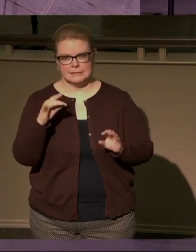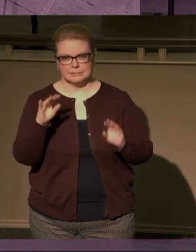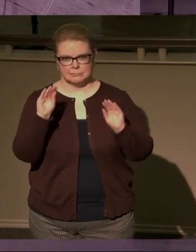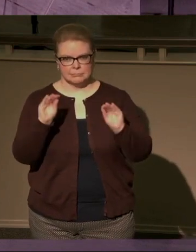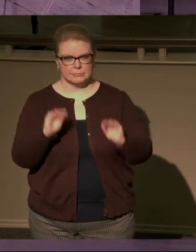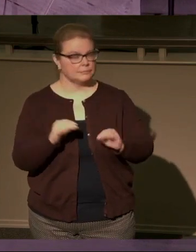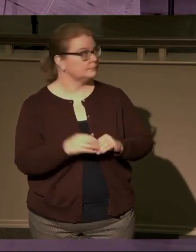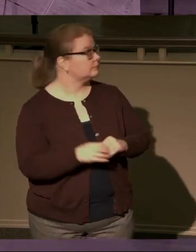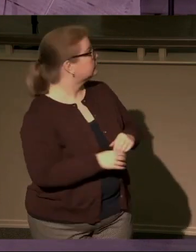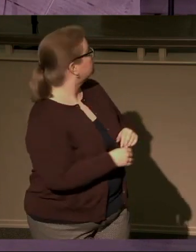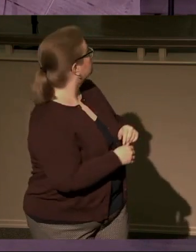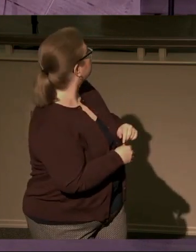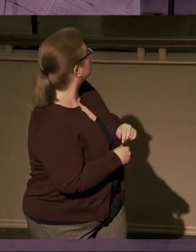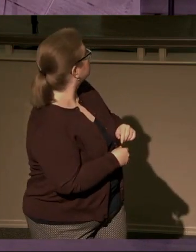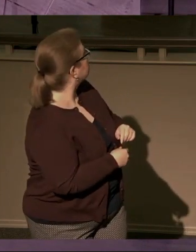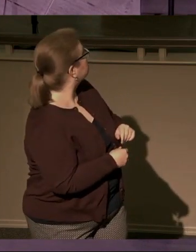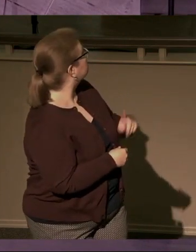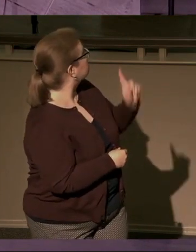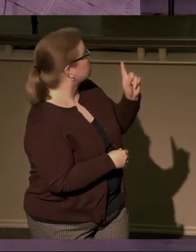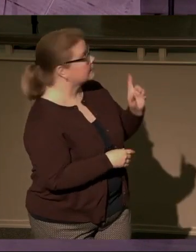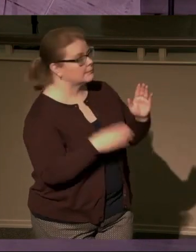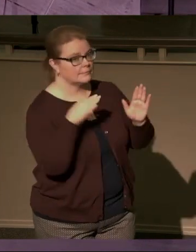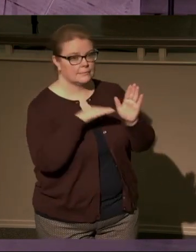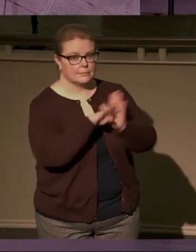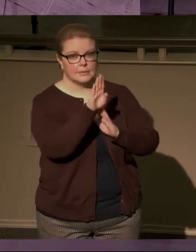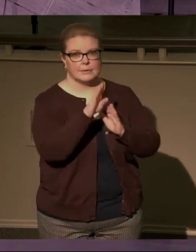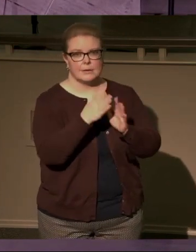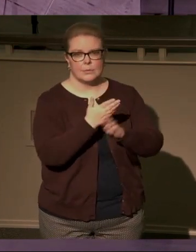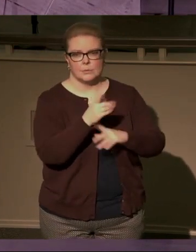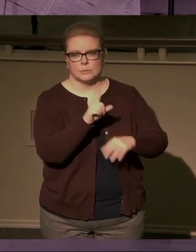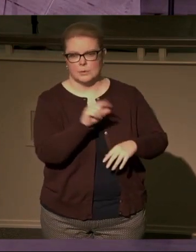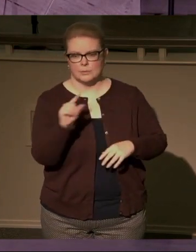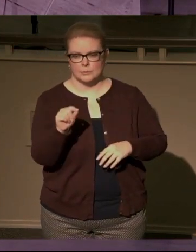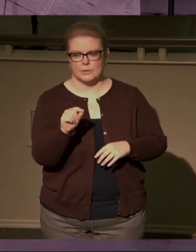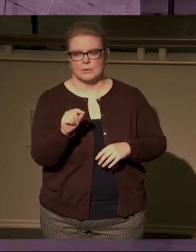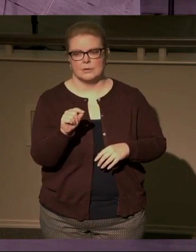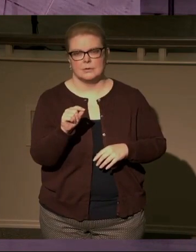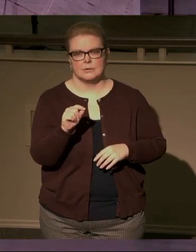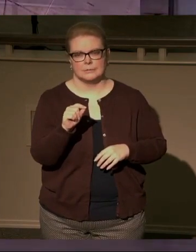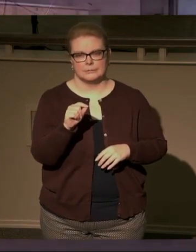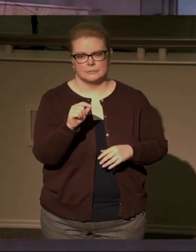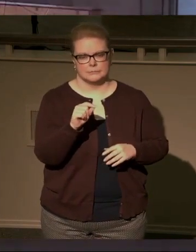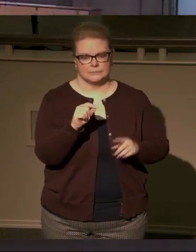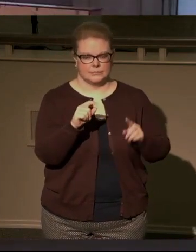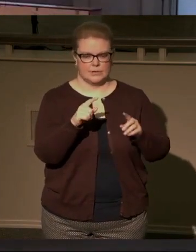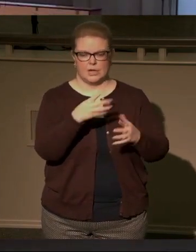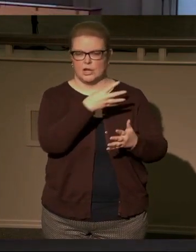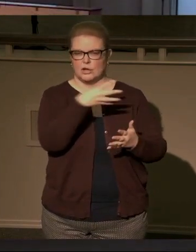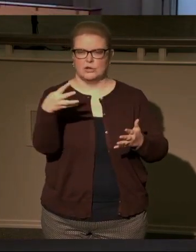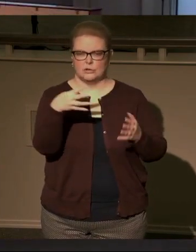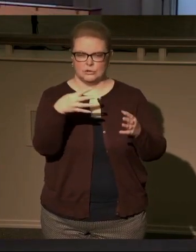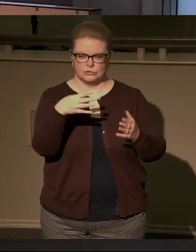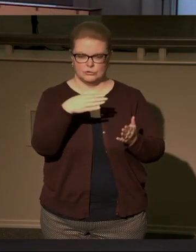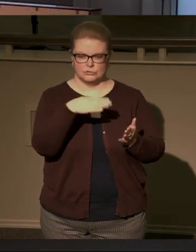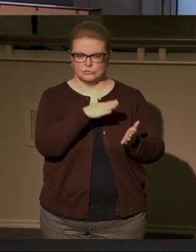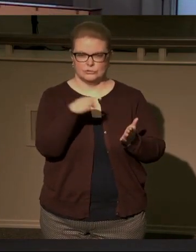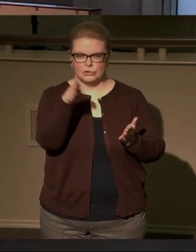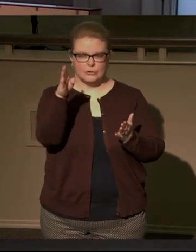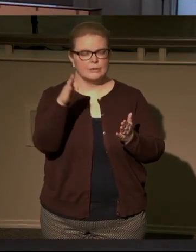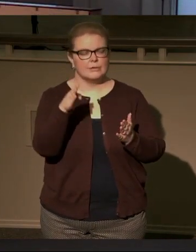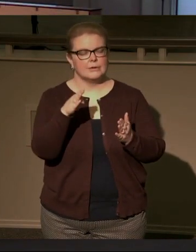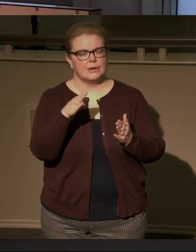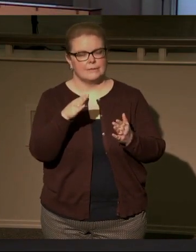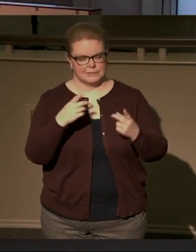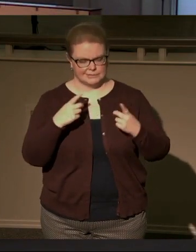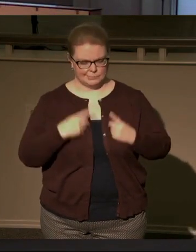through 2020. And here's a chart of major depressive episodes in